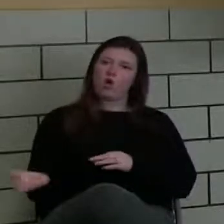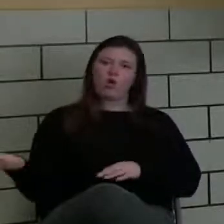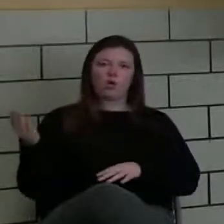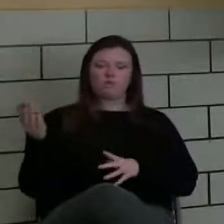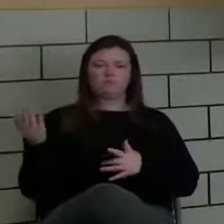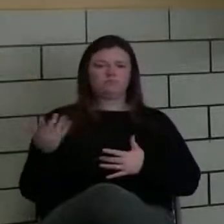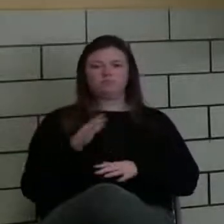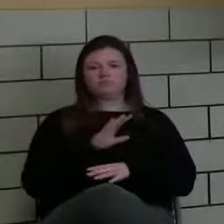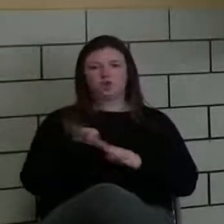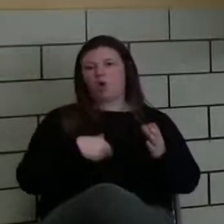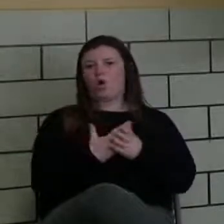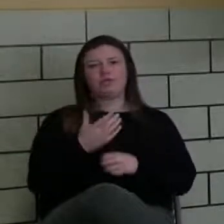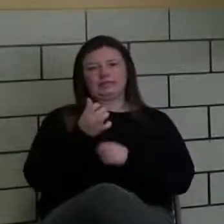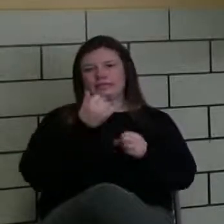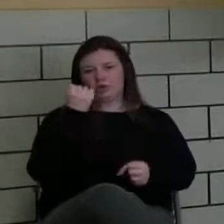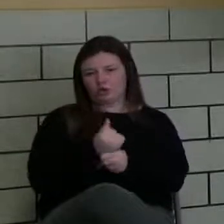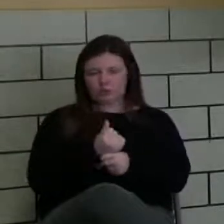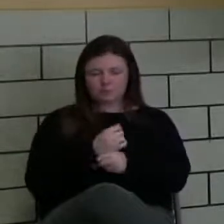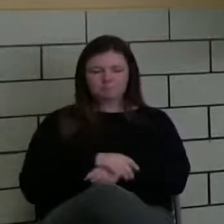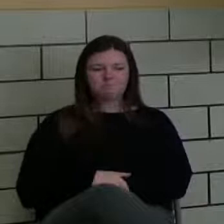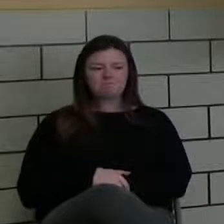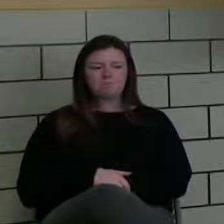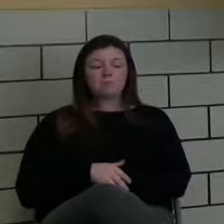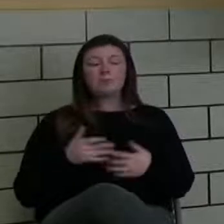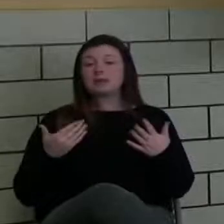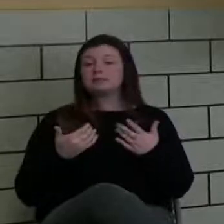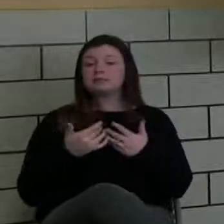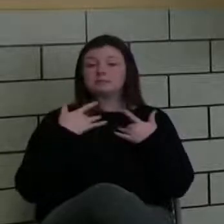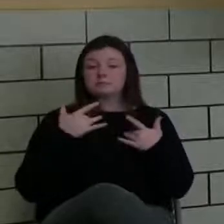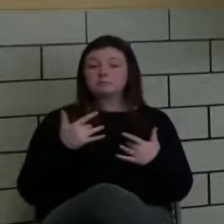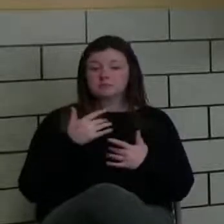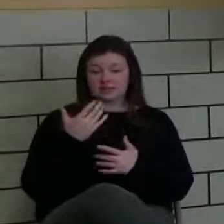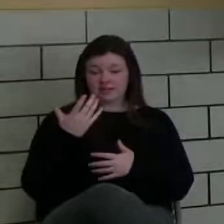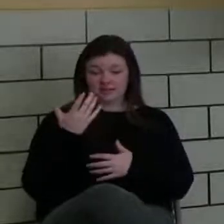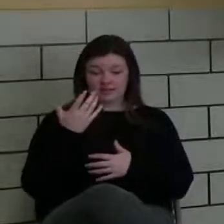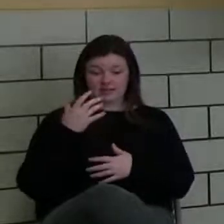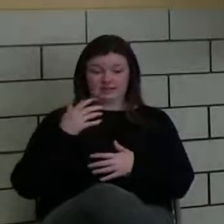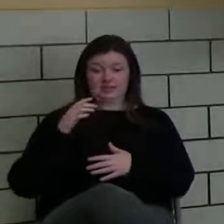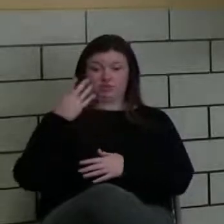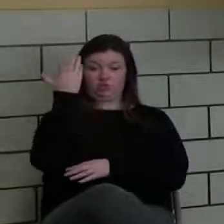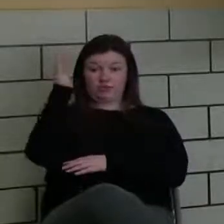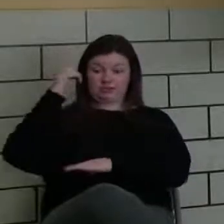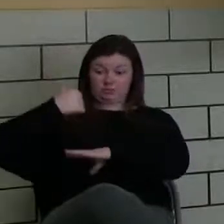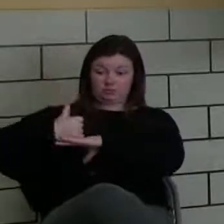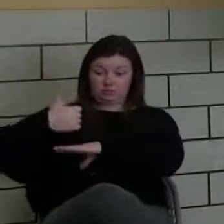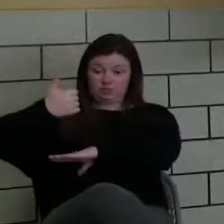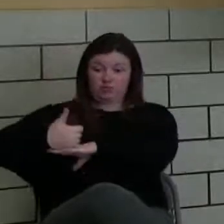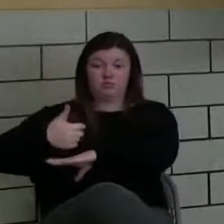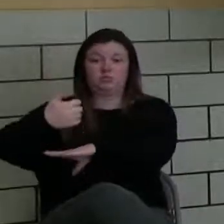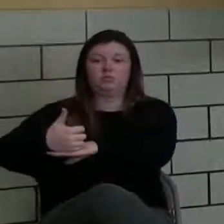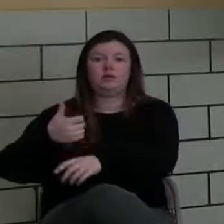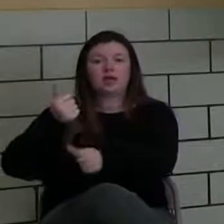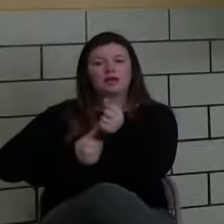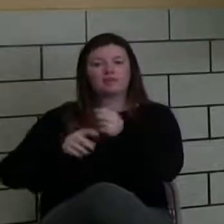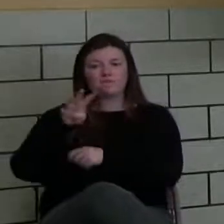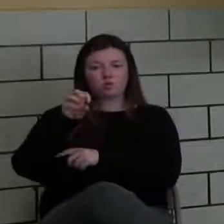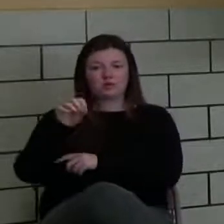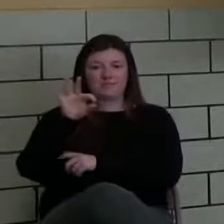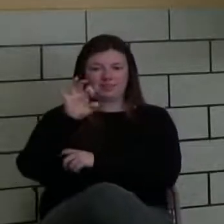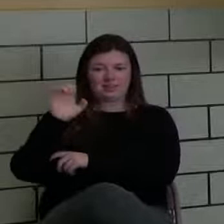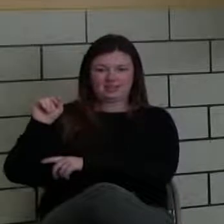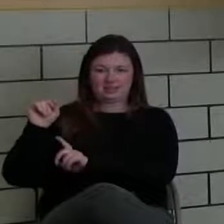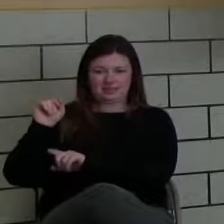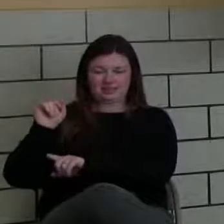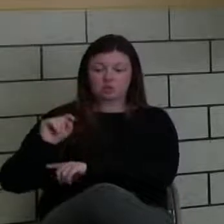of spacing of the trees is every 40 feet. The lighting is every 40 feet, so you get this repetition